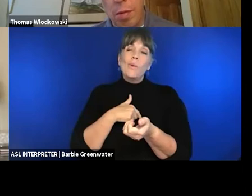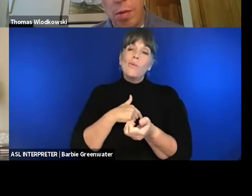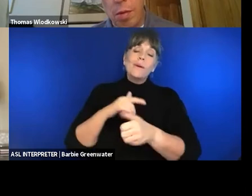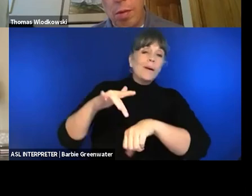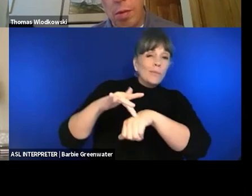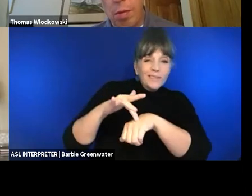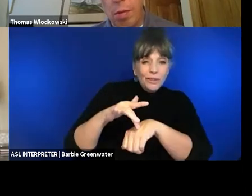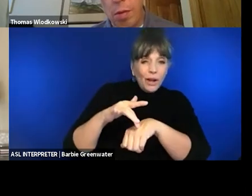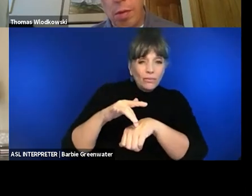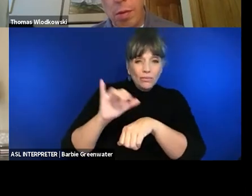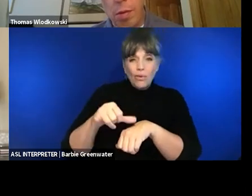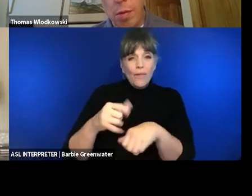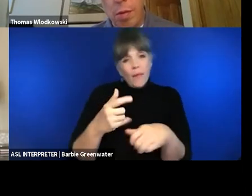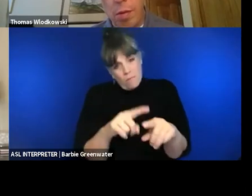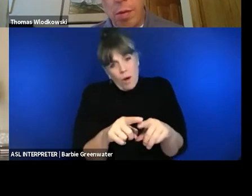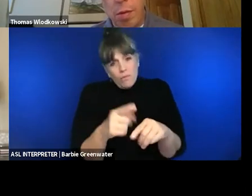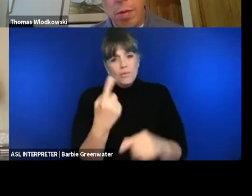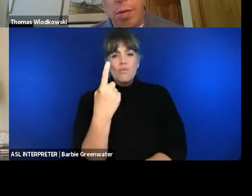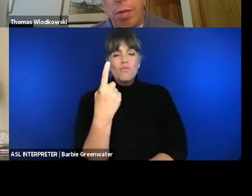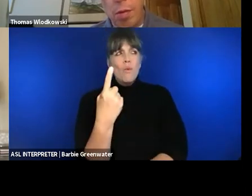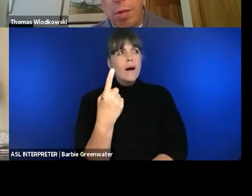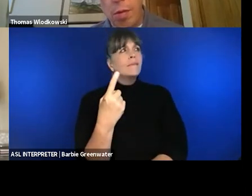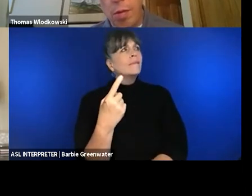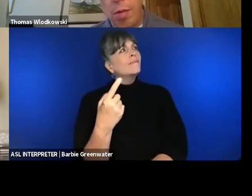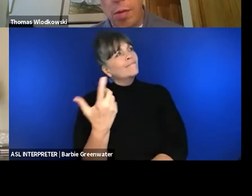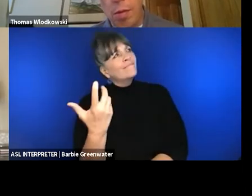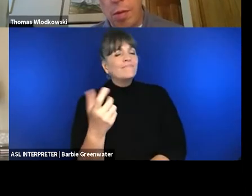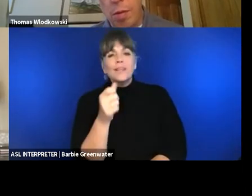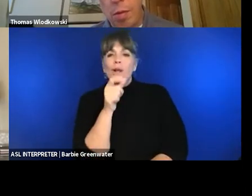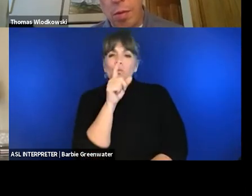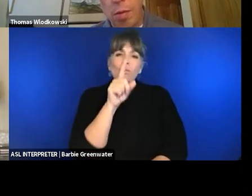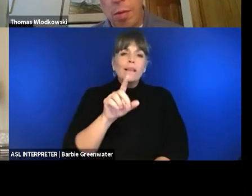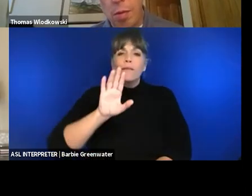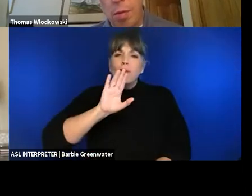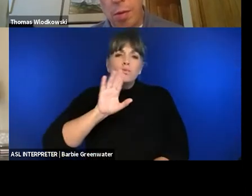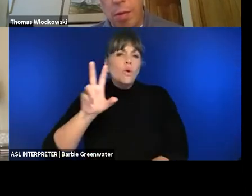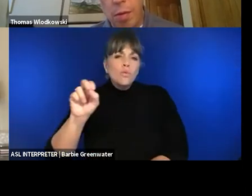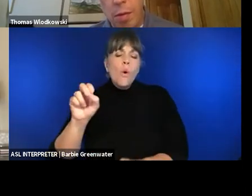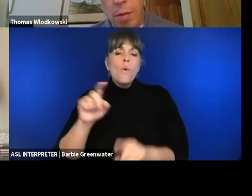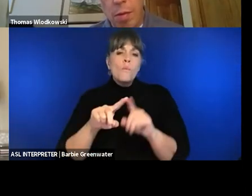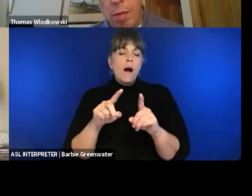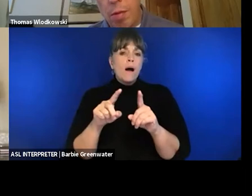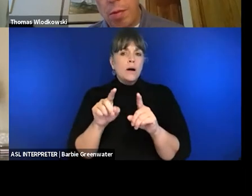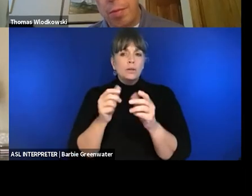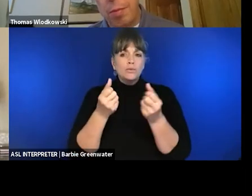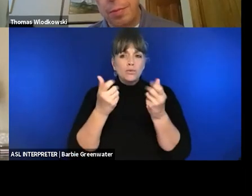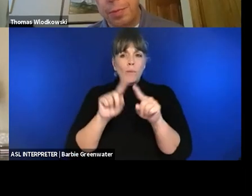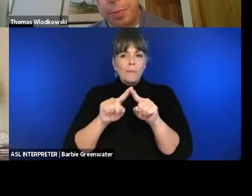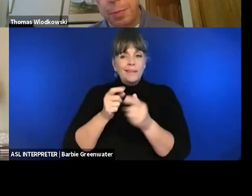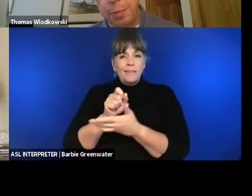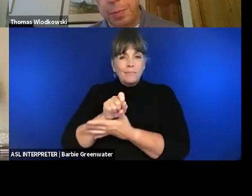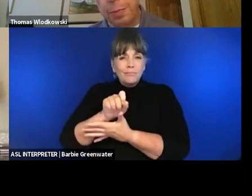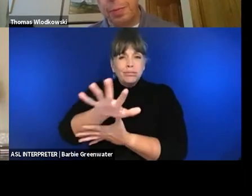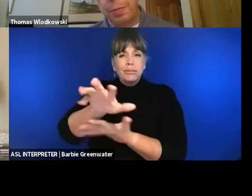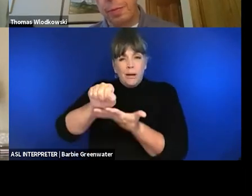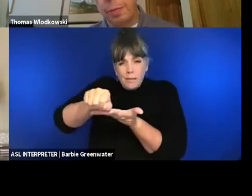one of the, not a frustration, it's par for the course, but there's so many distribution points at this stage of the